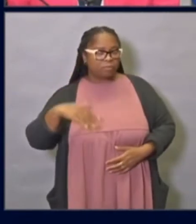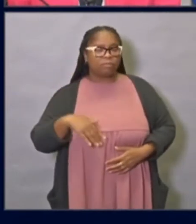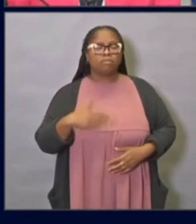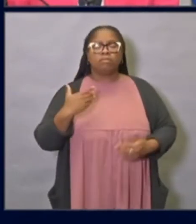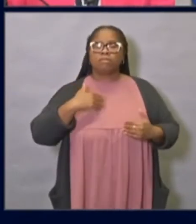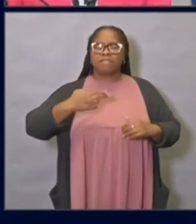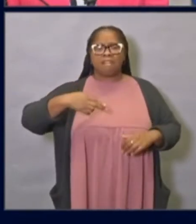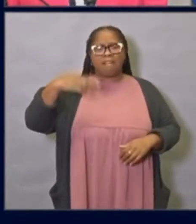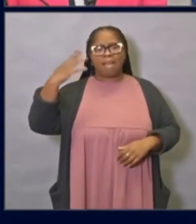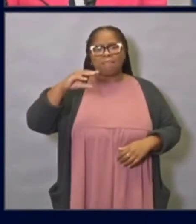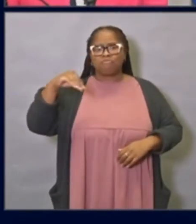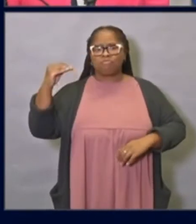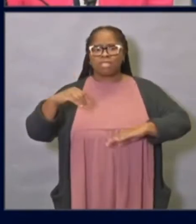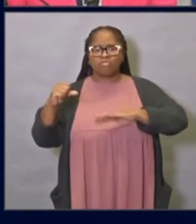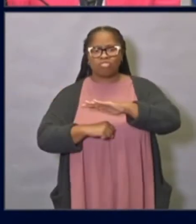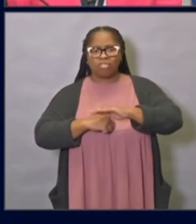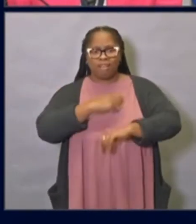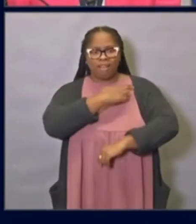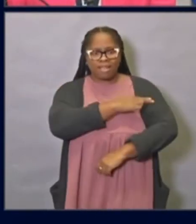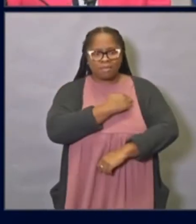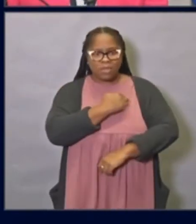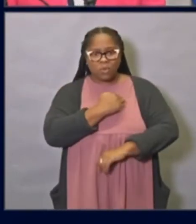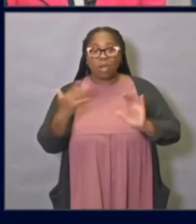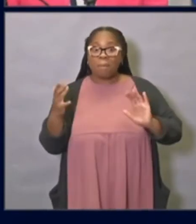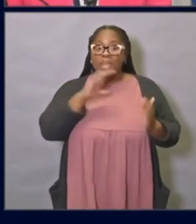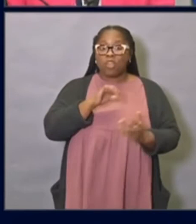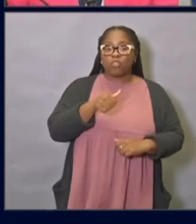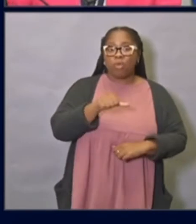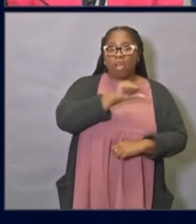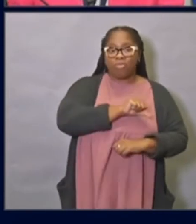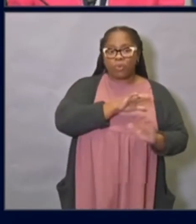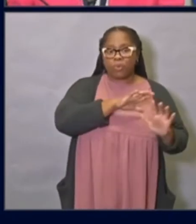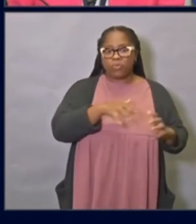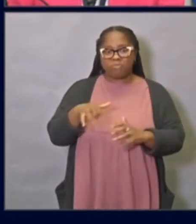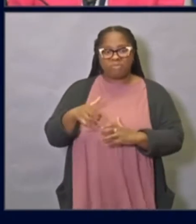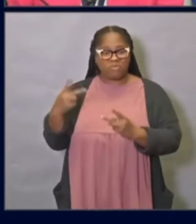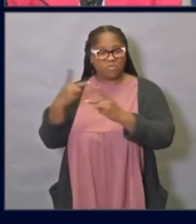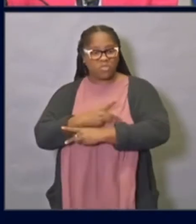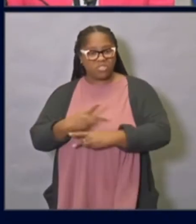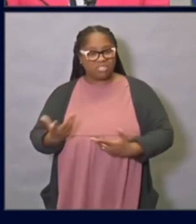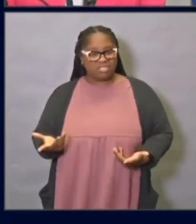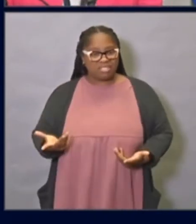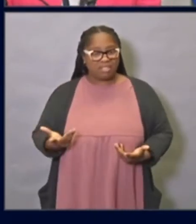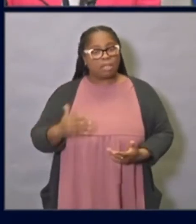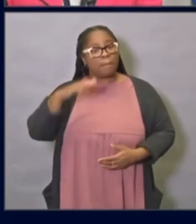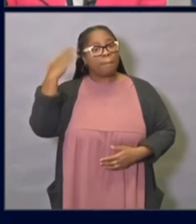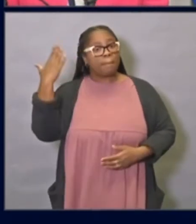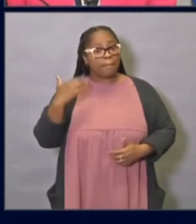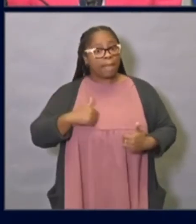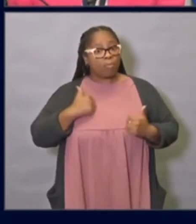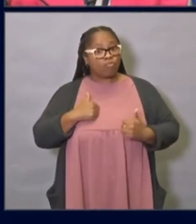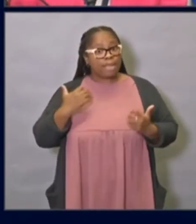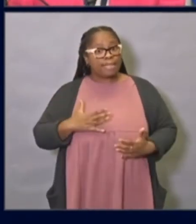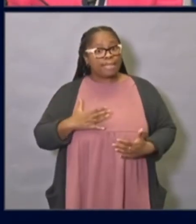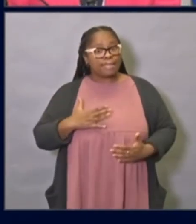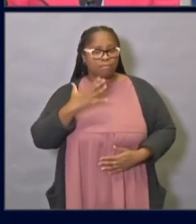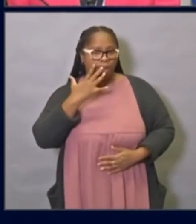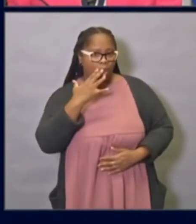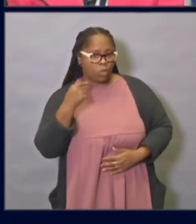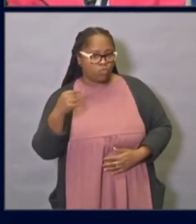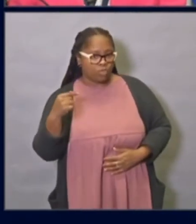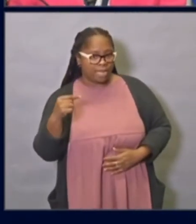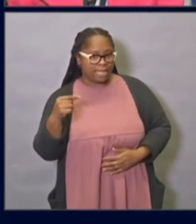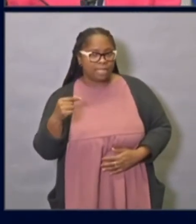higher rates of hospitalizations than all other racial and ethnic groups. Black residents in green have also